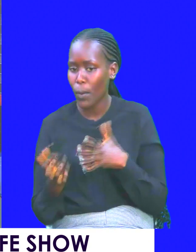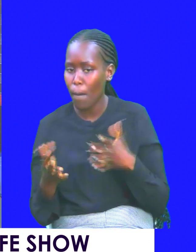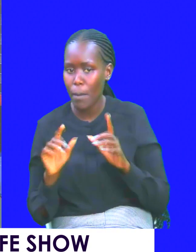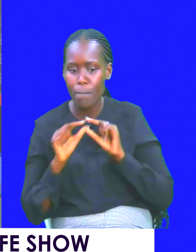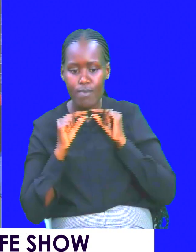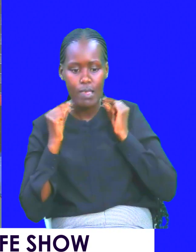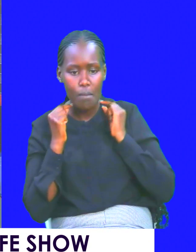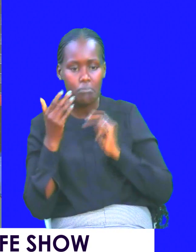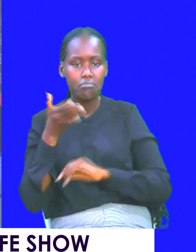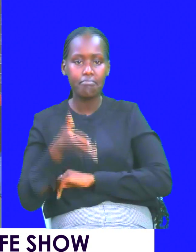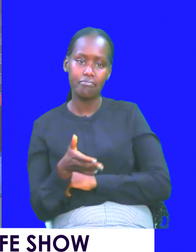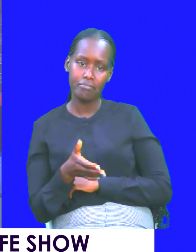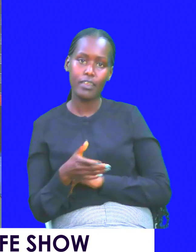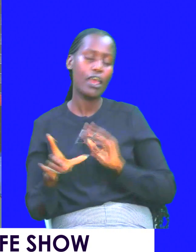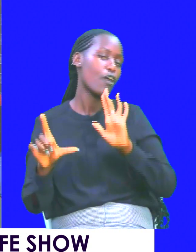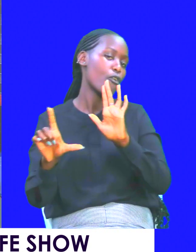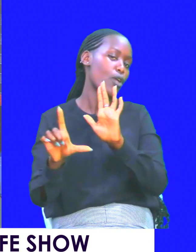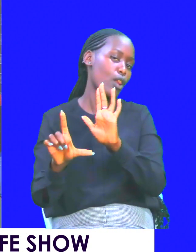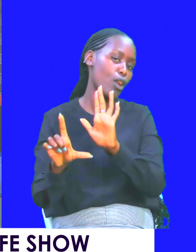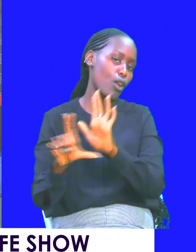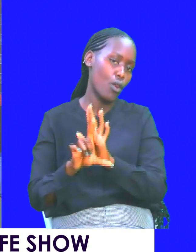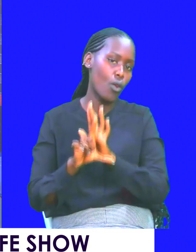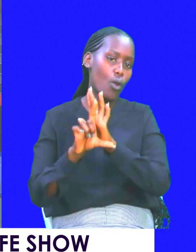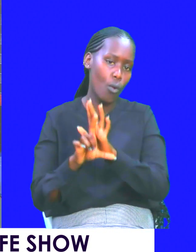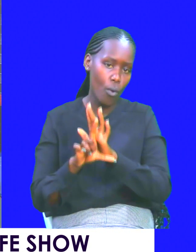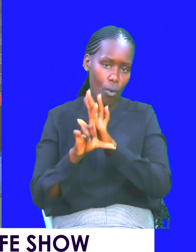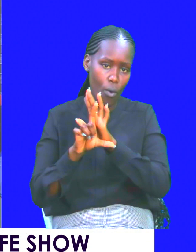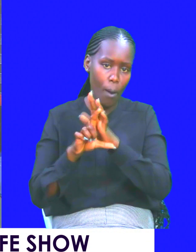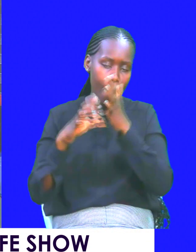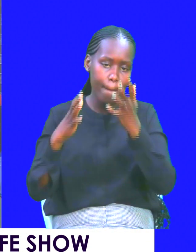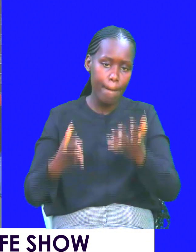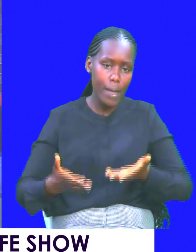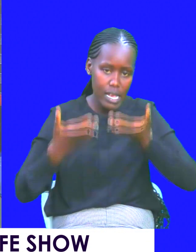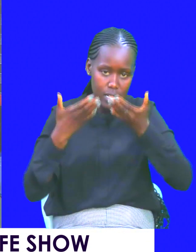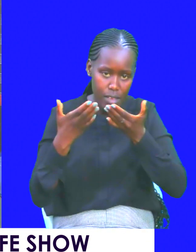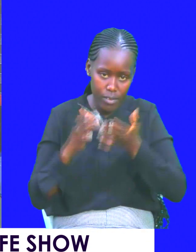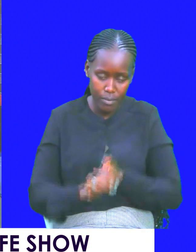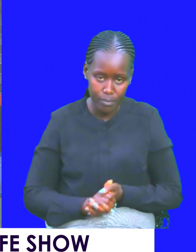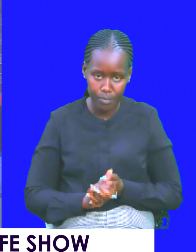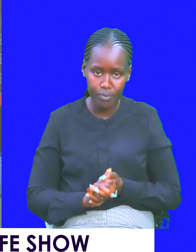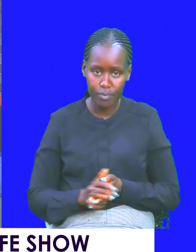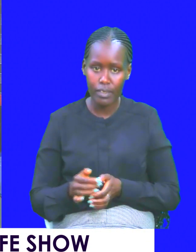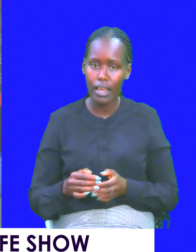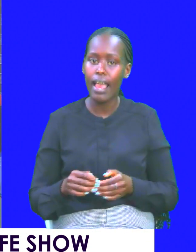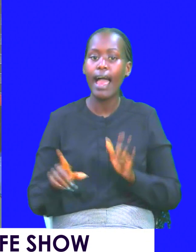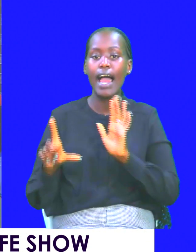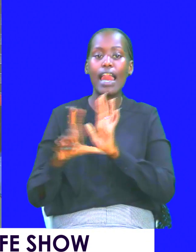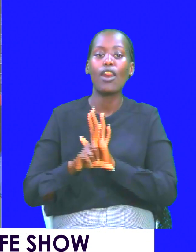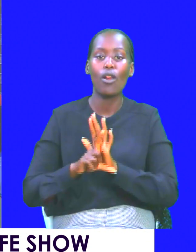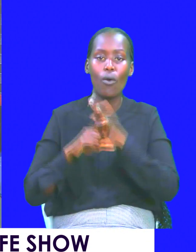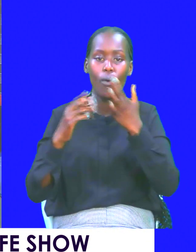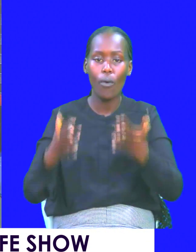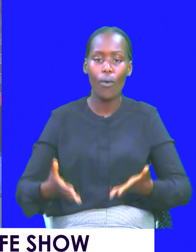pastor here. Legitimacy is earned. You get it? Let me say that. Legitimacy